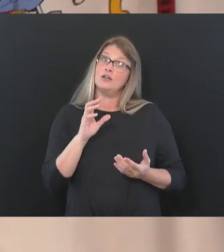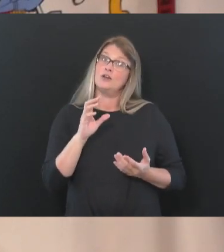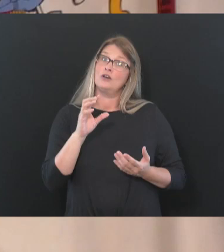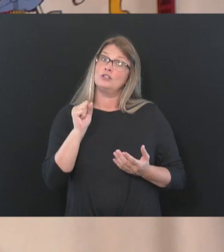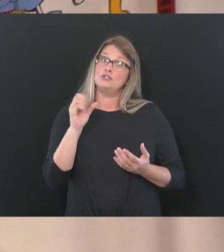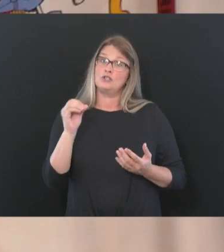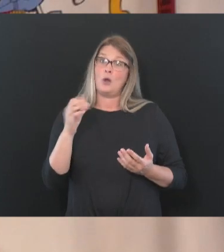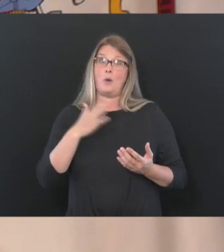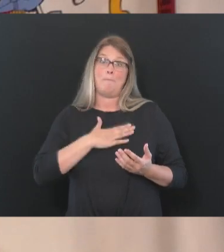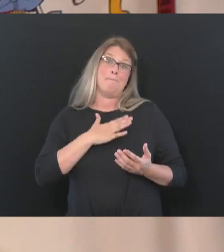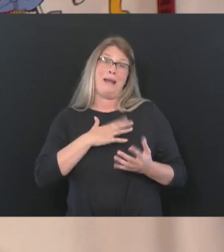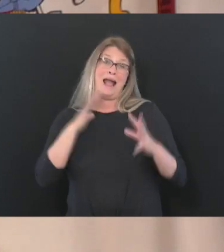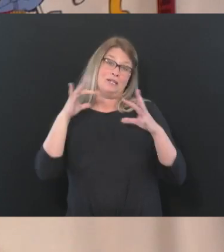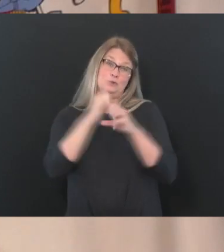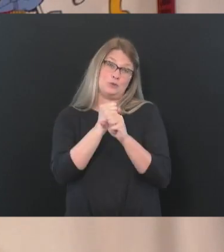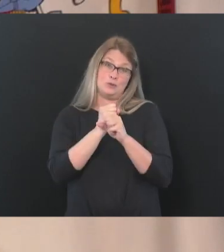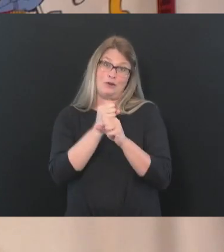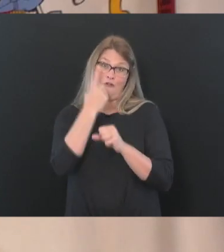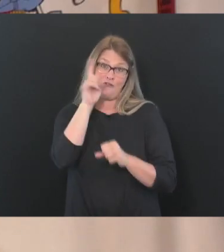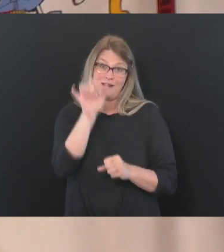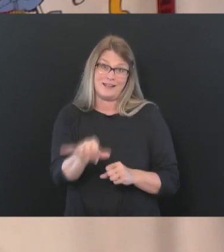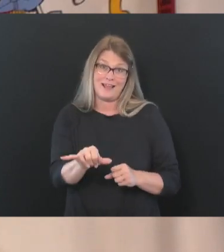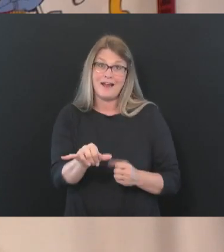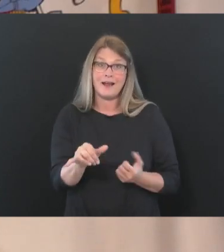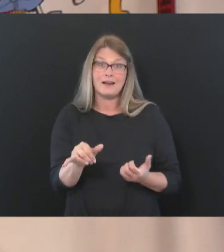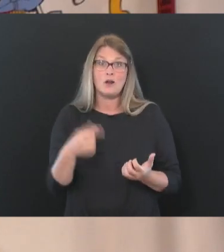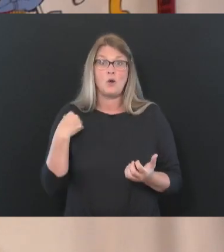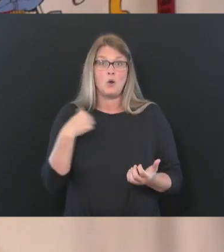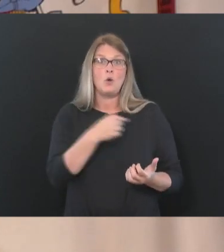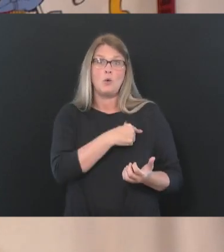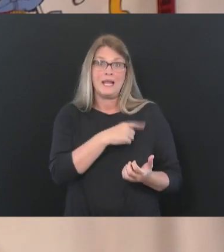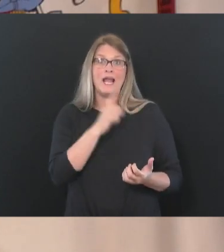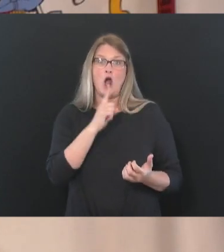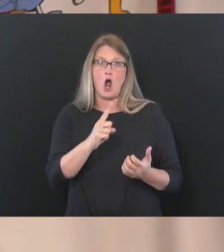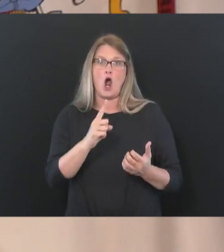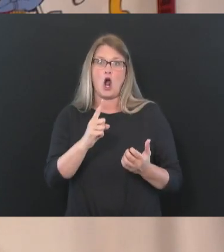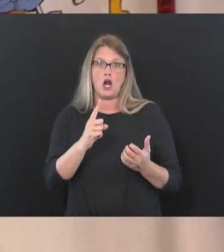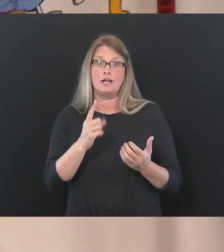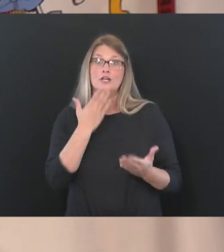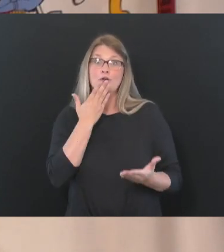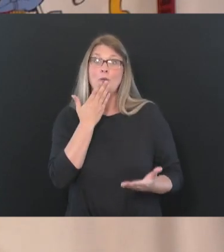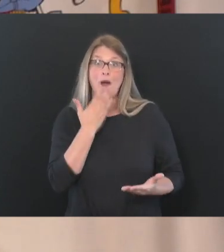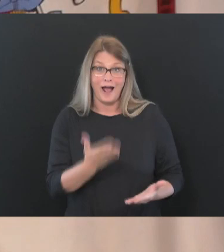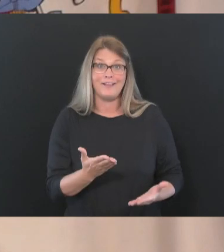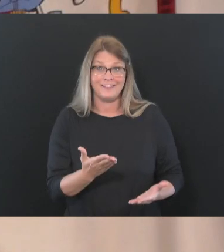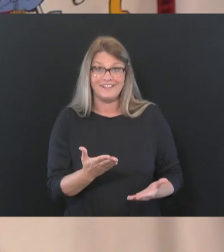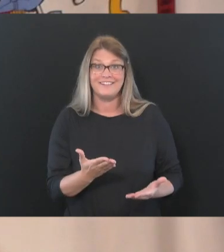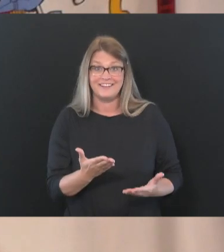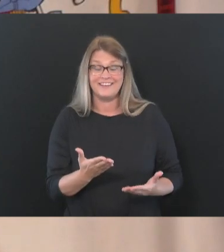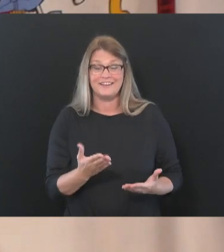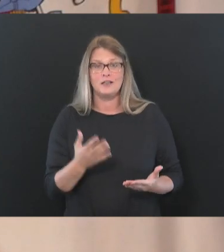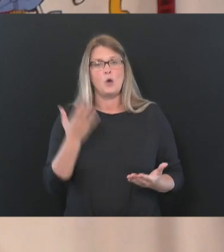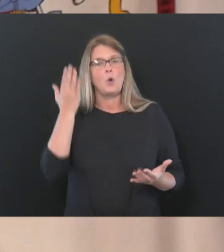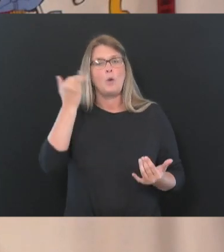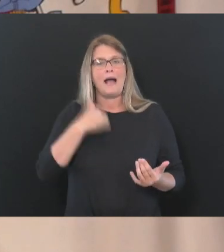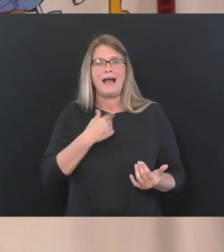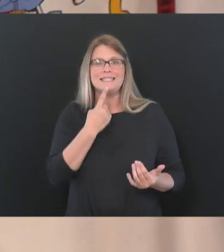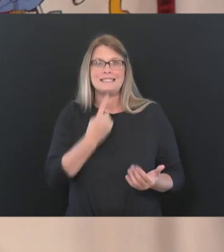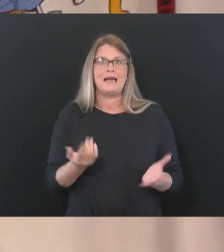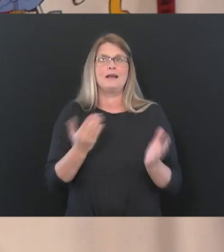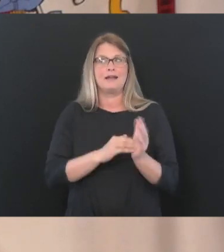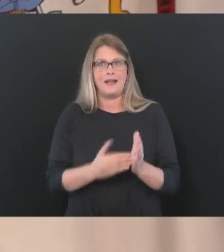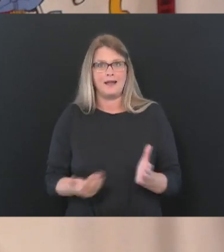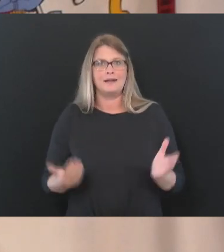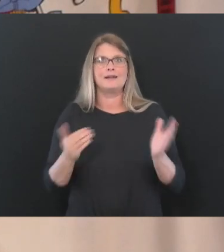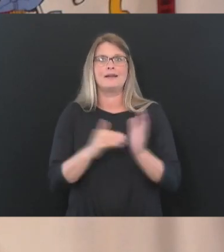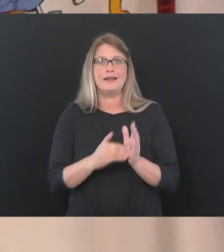of the whole thing is we're tracking well, and that's why I said over and over and over